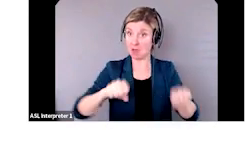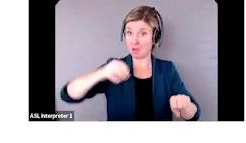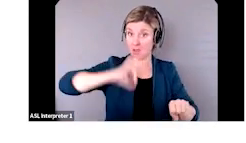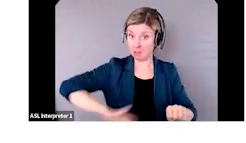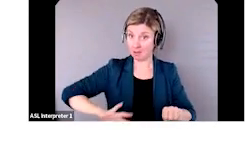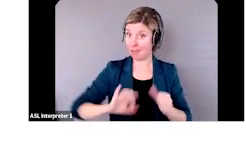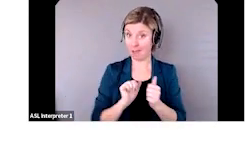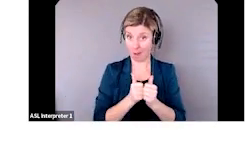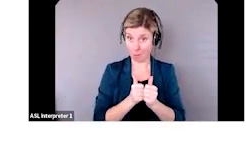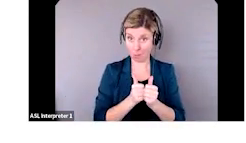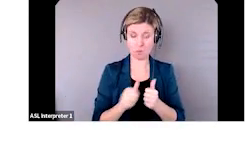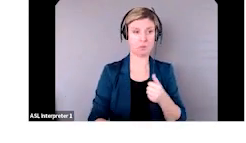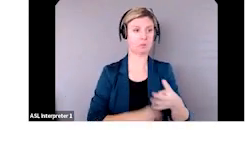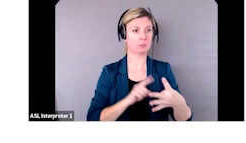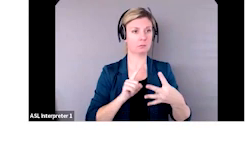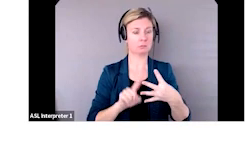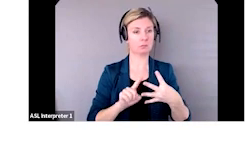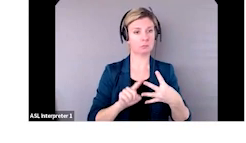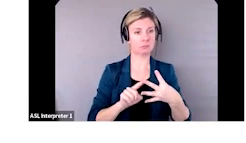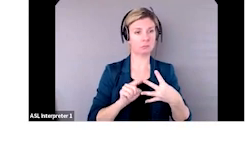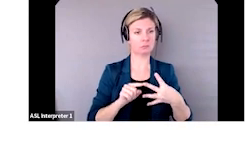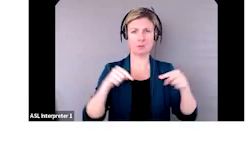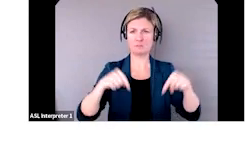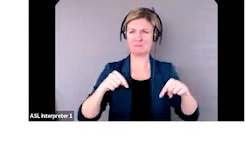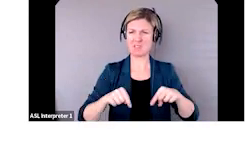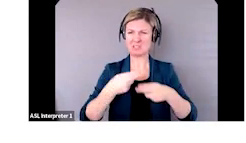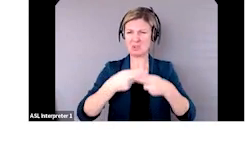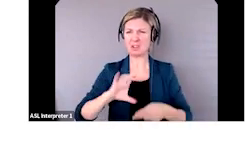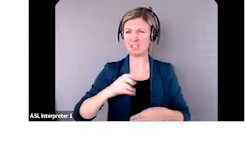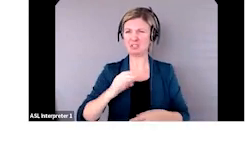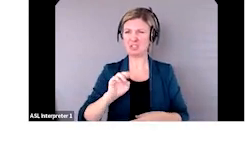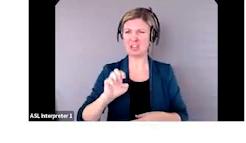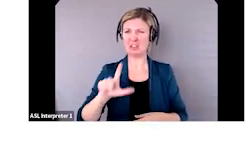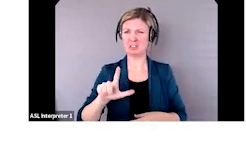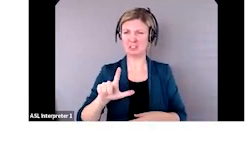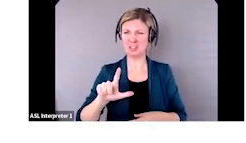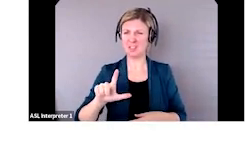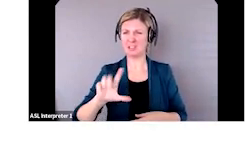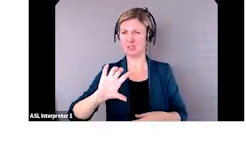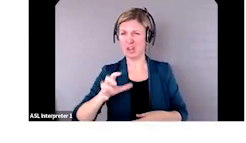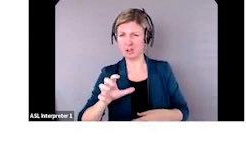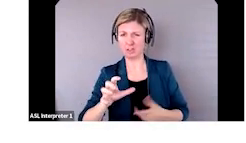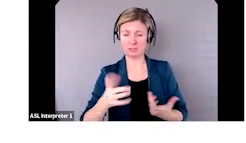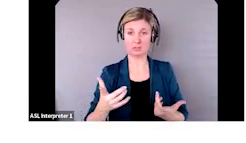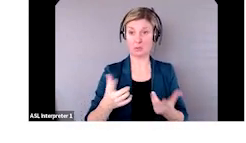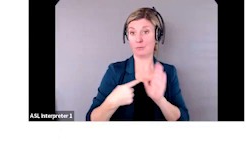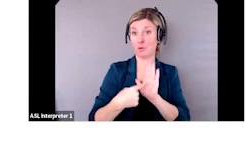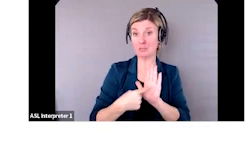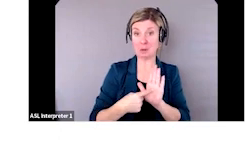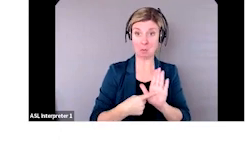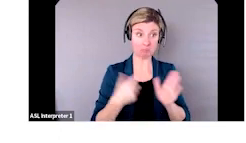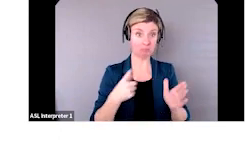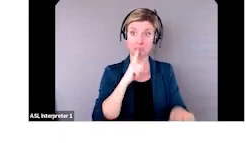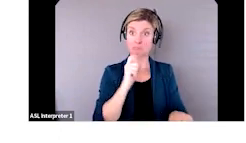does Amazon work as a channel for the business? We sell in many channels, whether it's brick and mortar or your